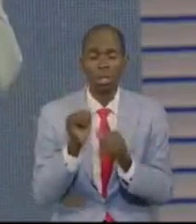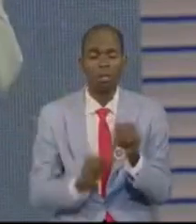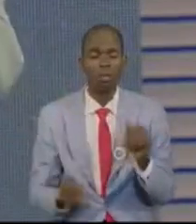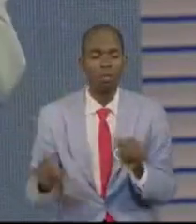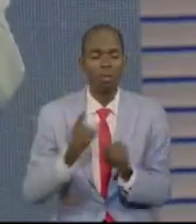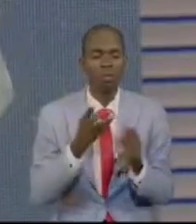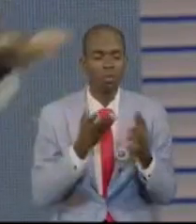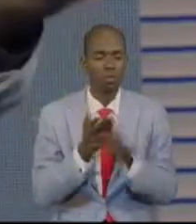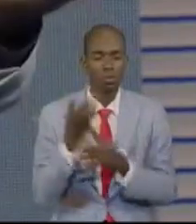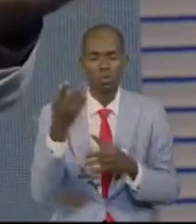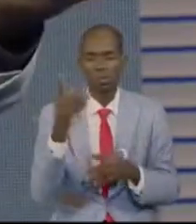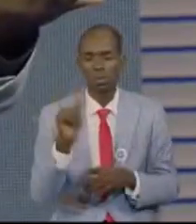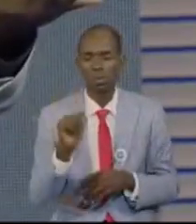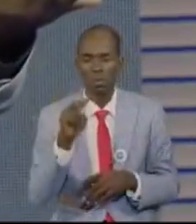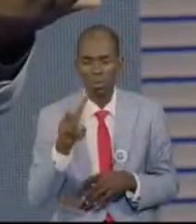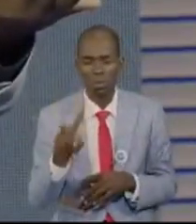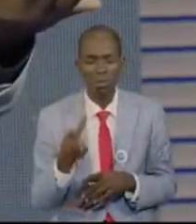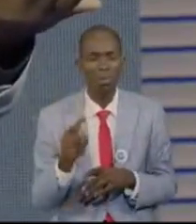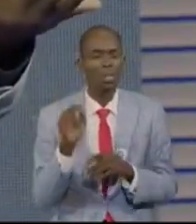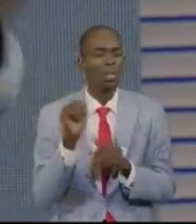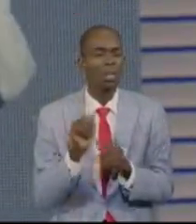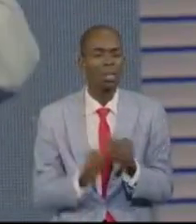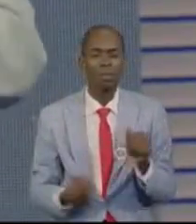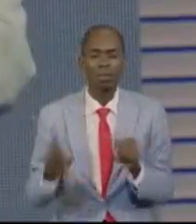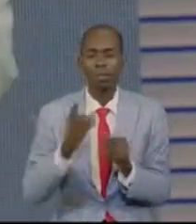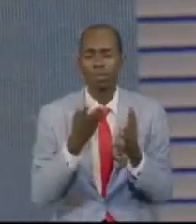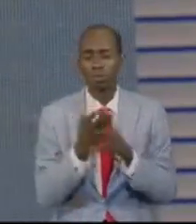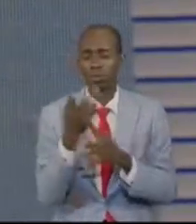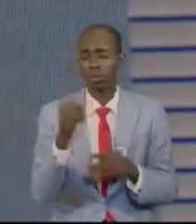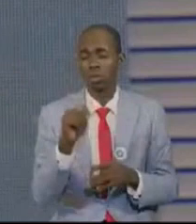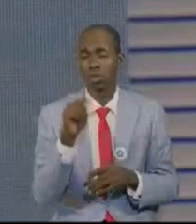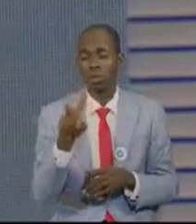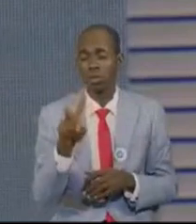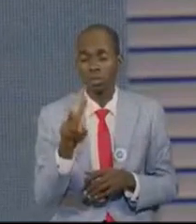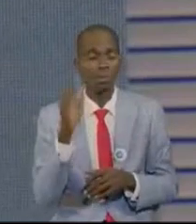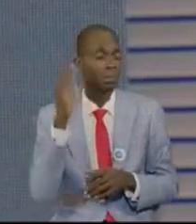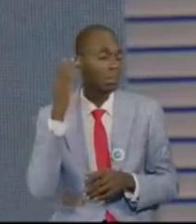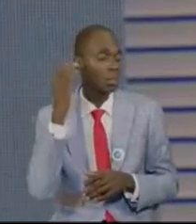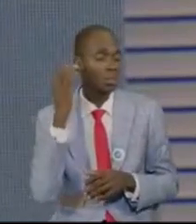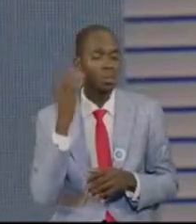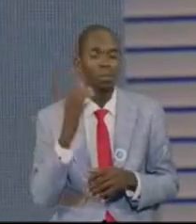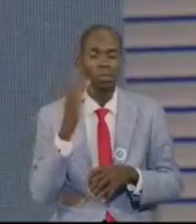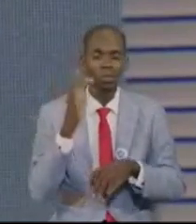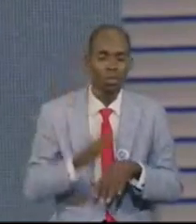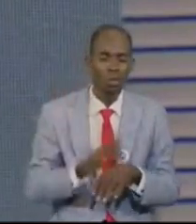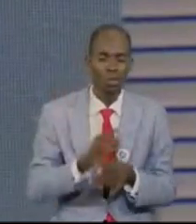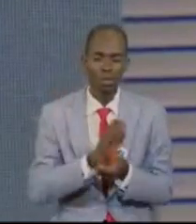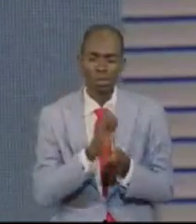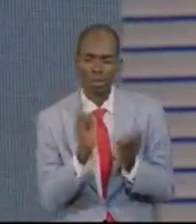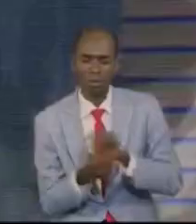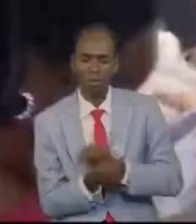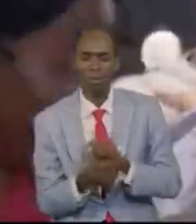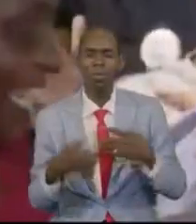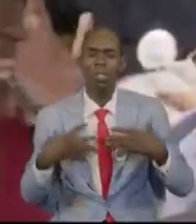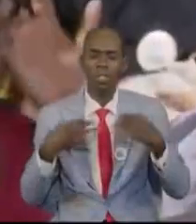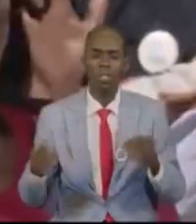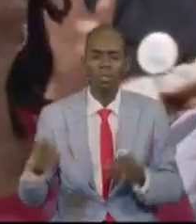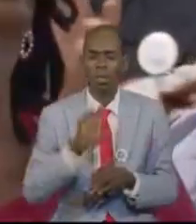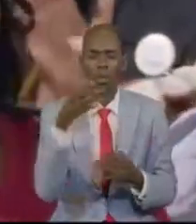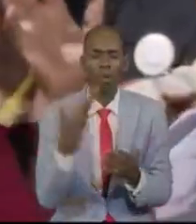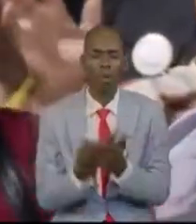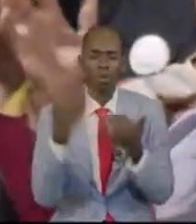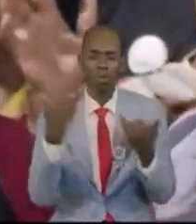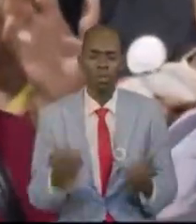radio, everyone over the television, touch, transform, heal them now in Jesus'